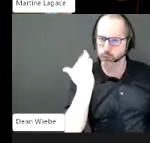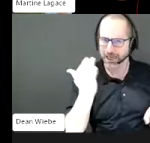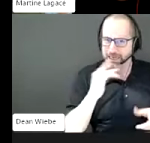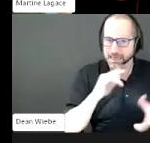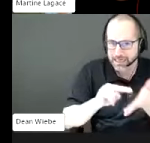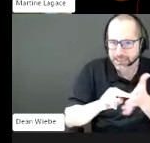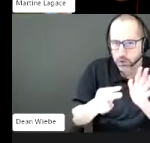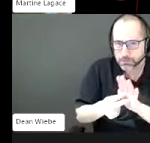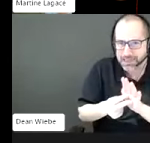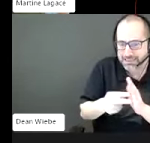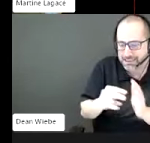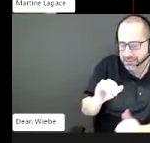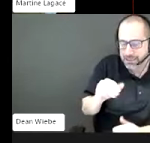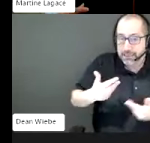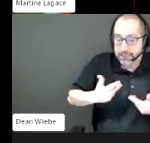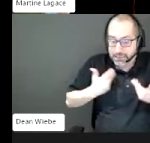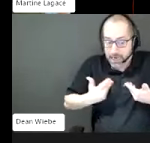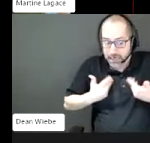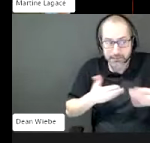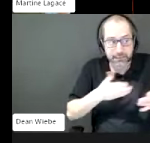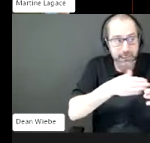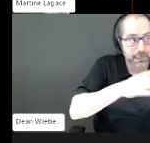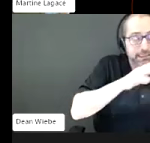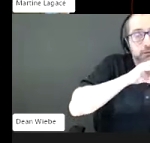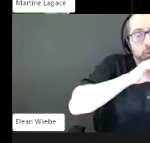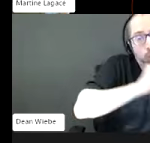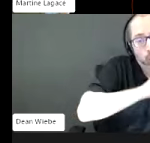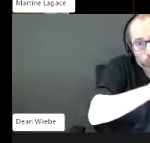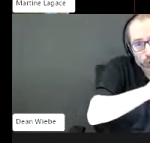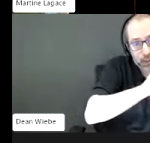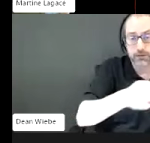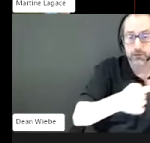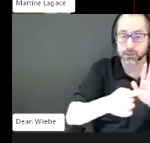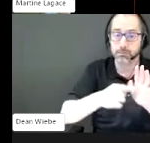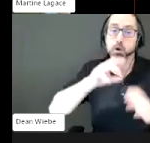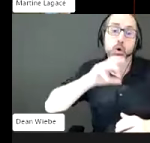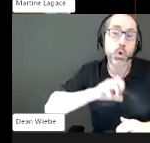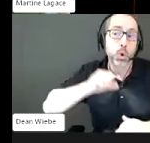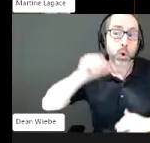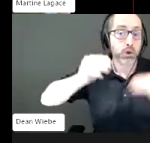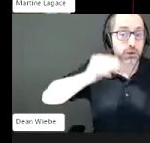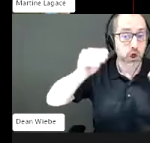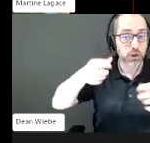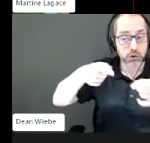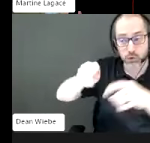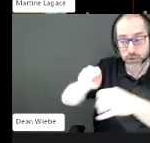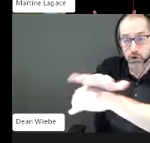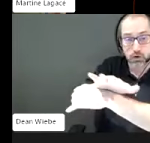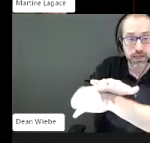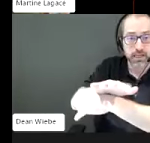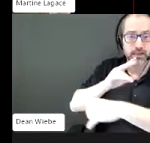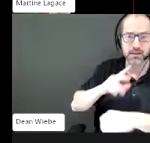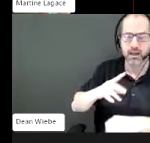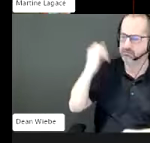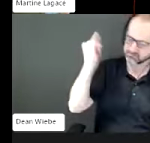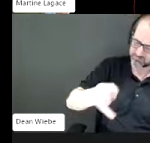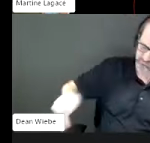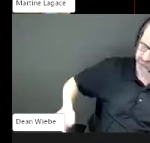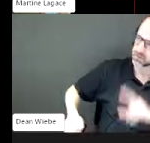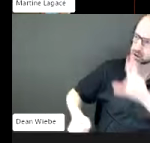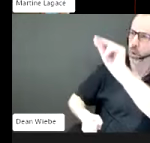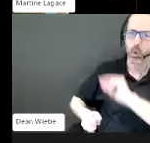intragenerational ageism. Older adults stood up during the pandemic and they said, no, that, you know, what the policies